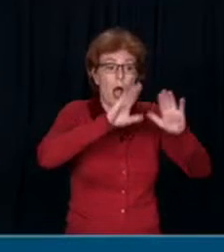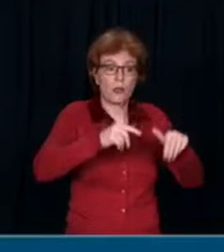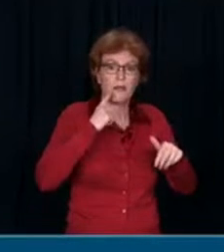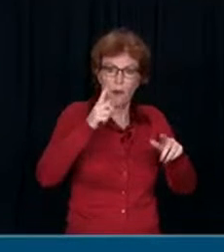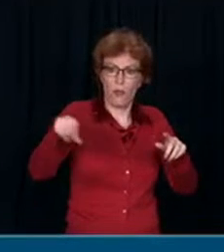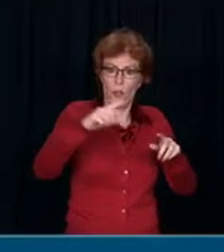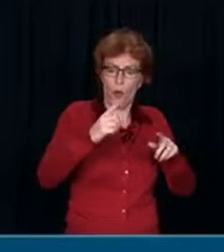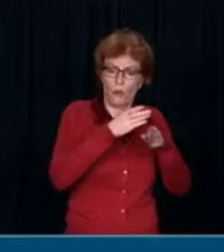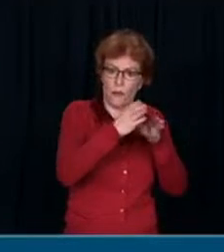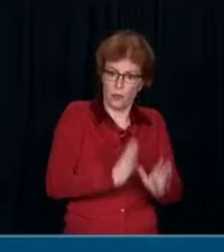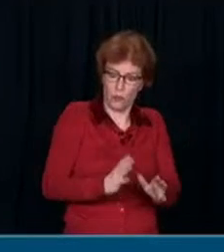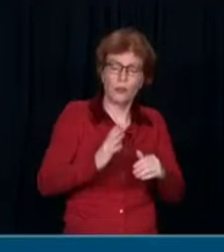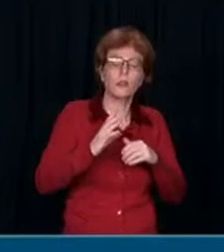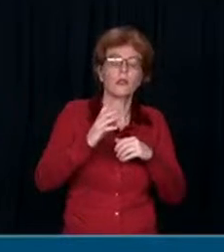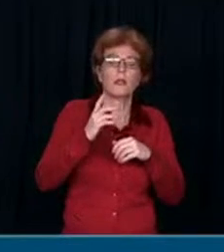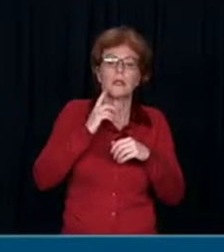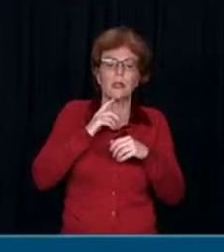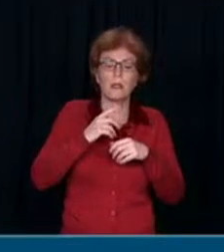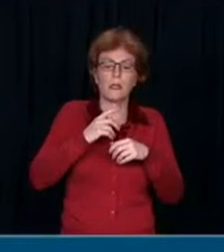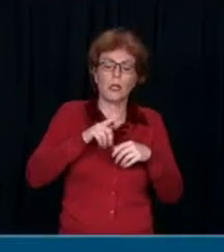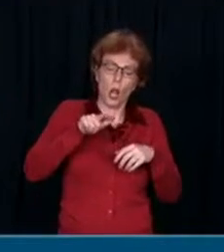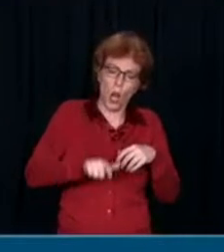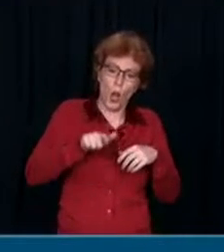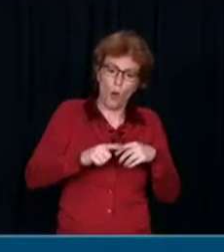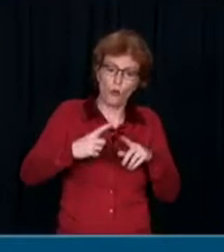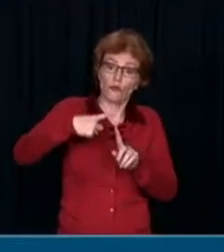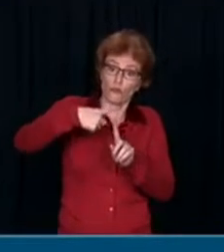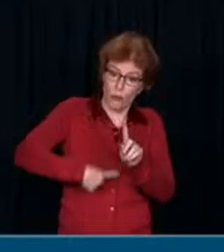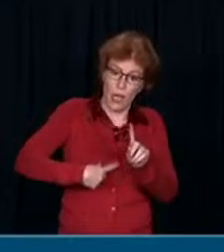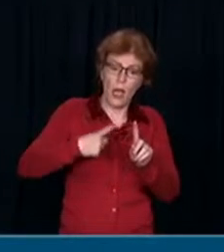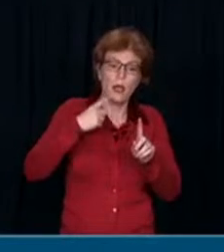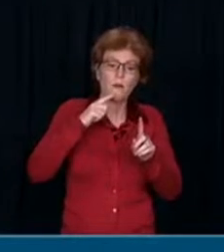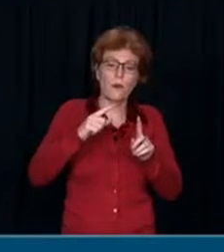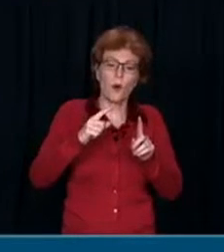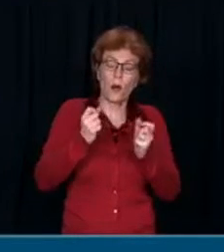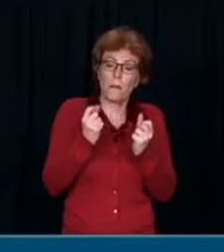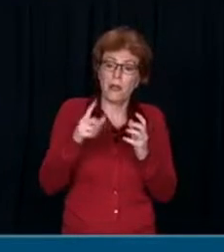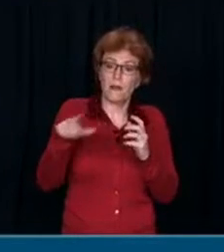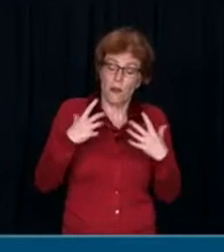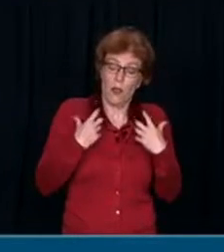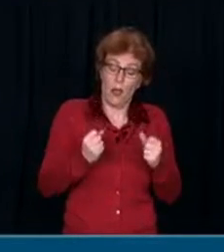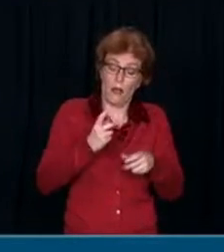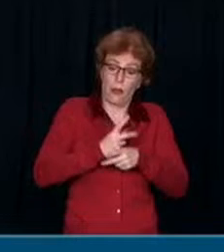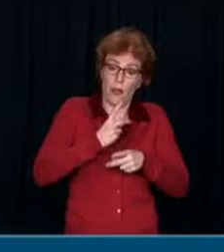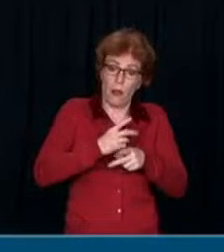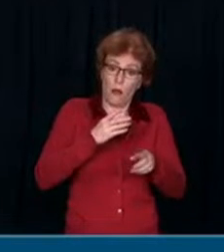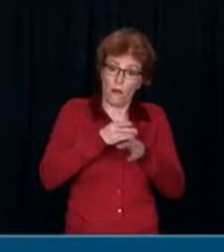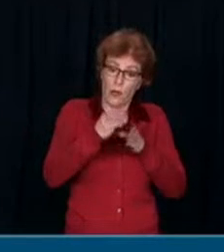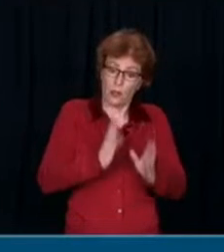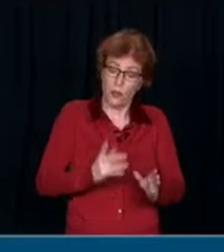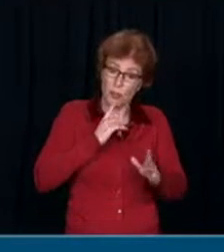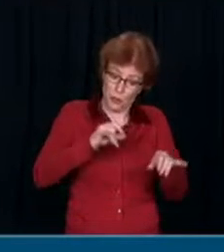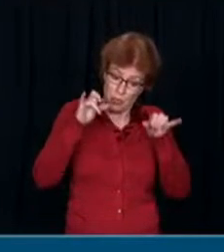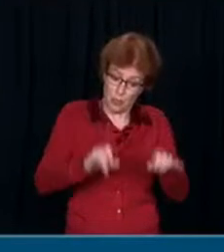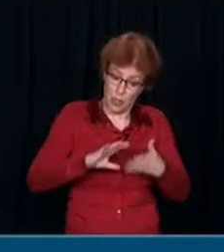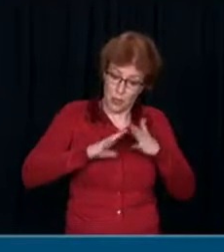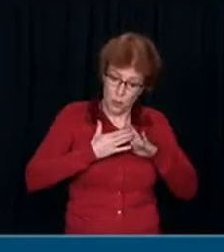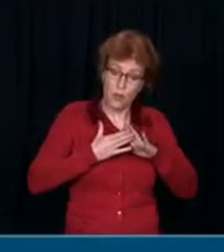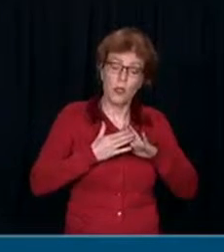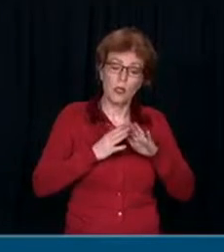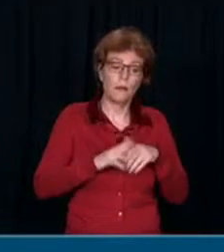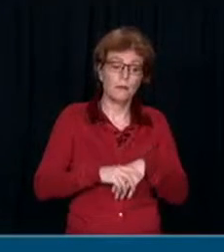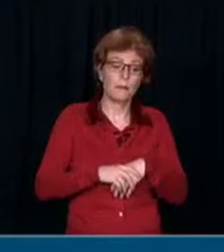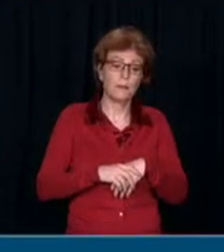professionals. At a lower rent for many of those healthcare professionals, so they can stay in the community. But of